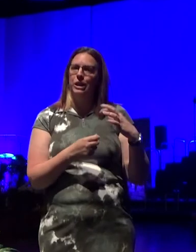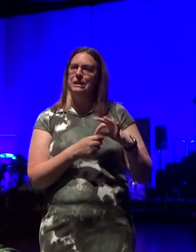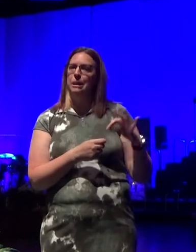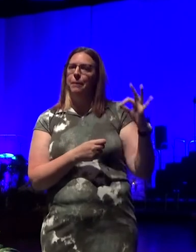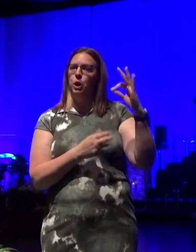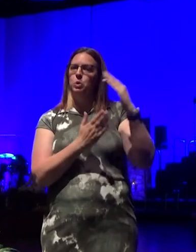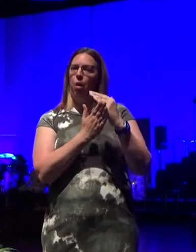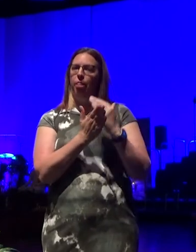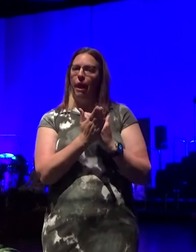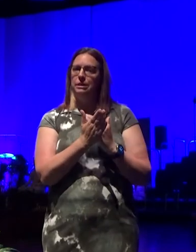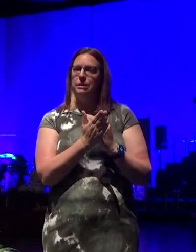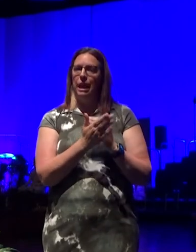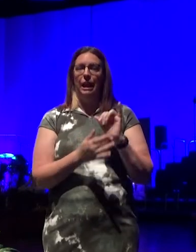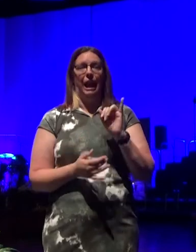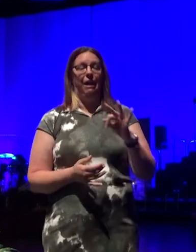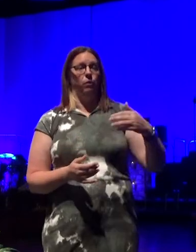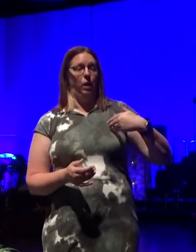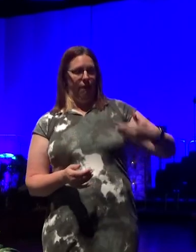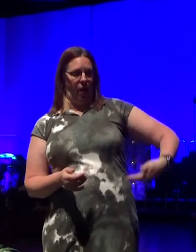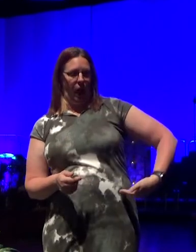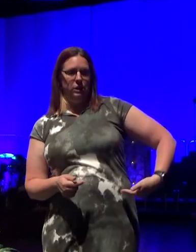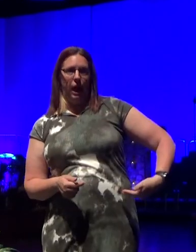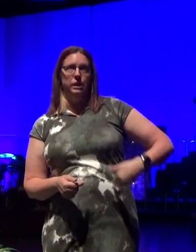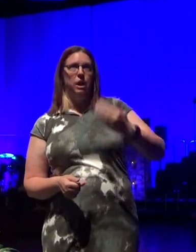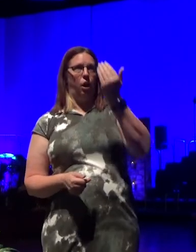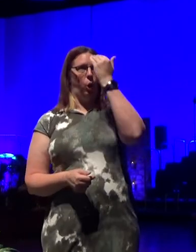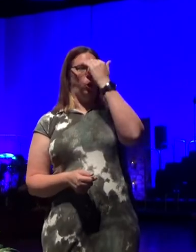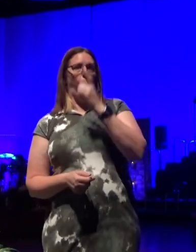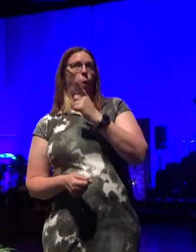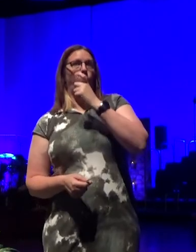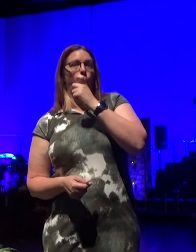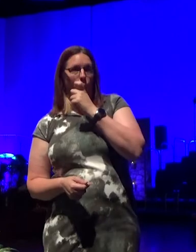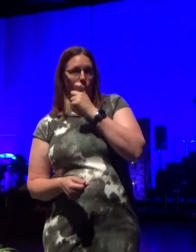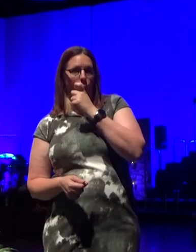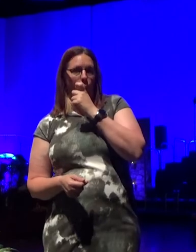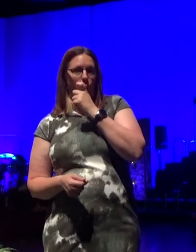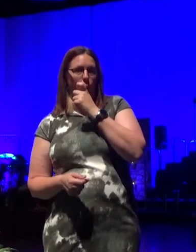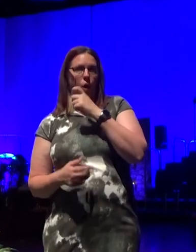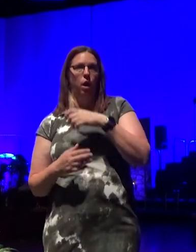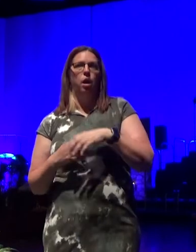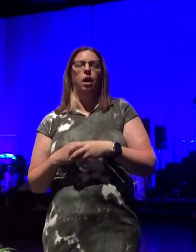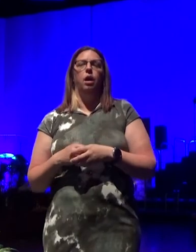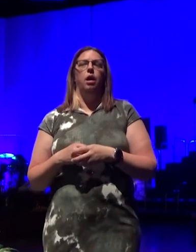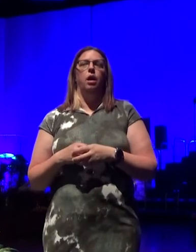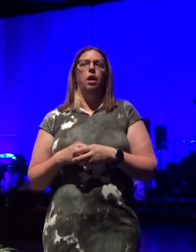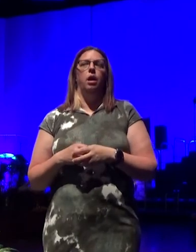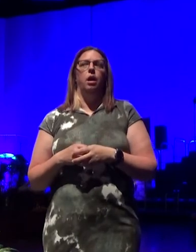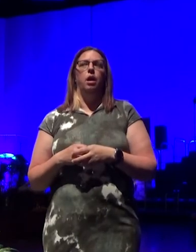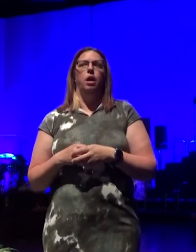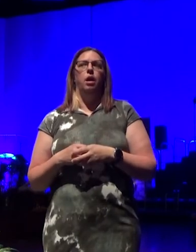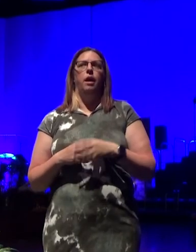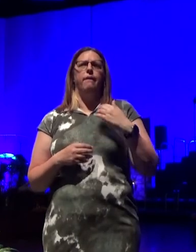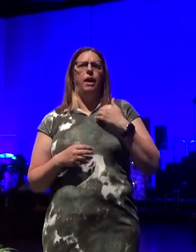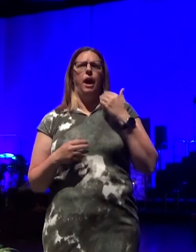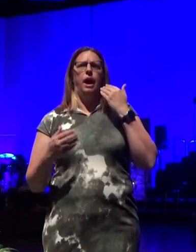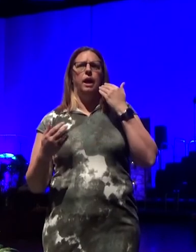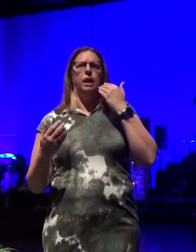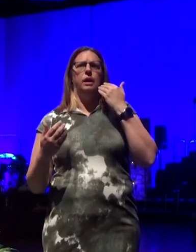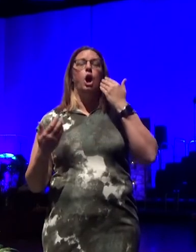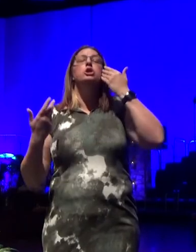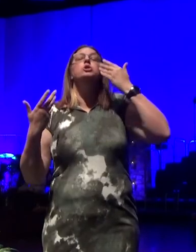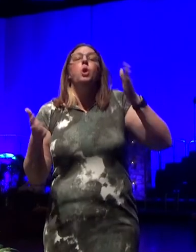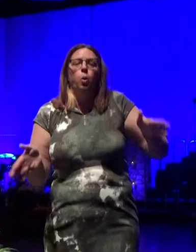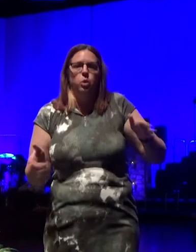are and where we want to go, then anywhere will lead us there as well. To have that